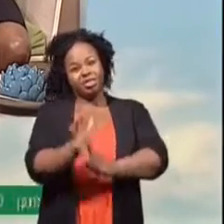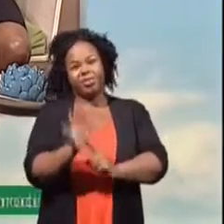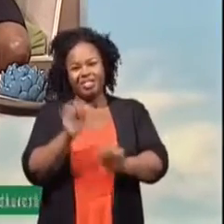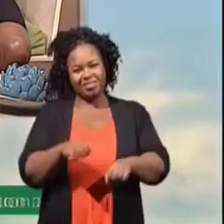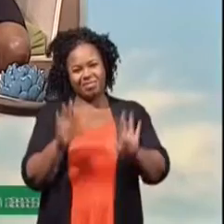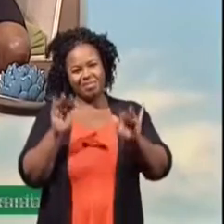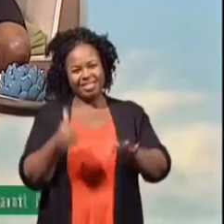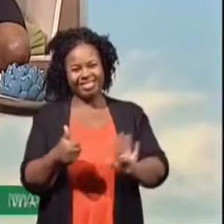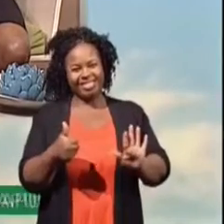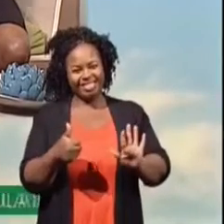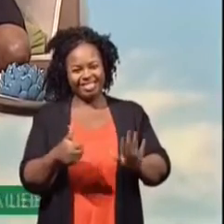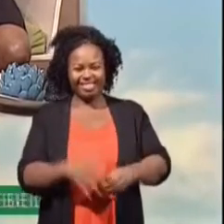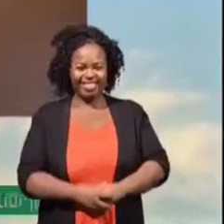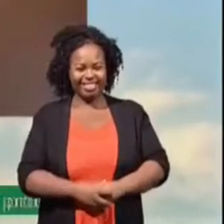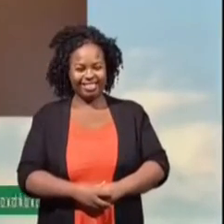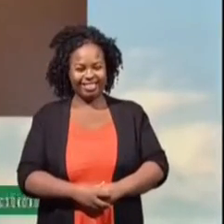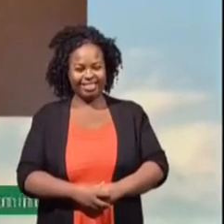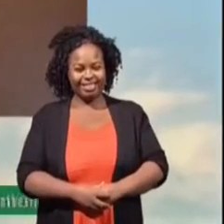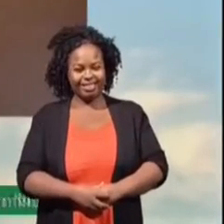Another shift. All right, sharp.